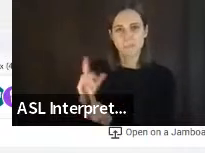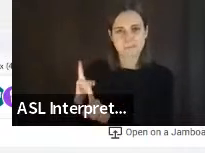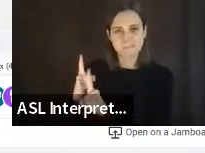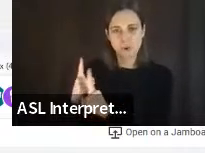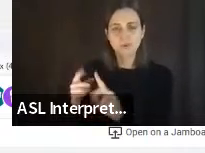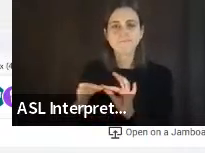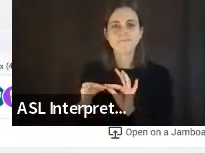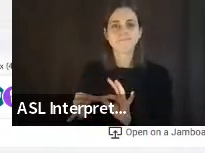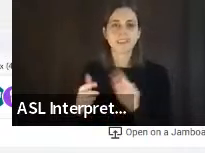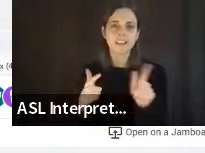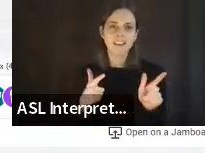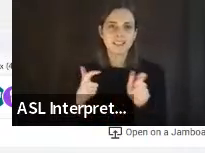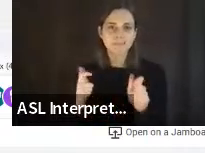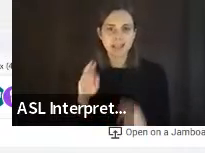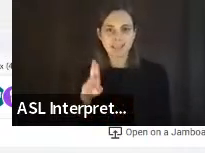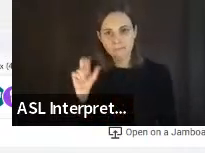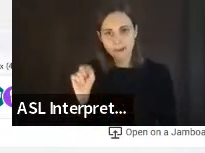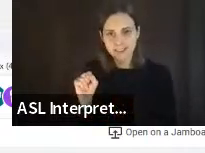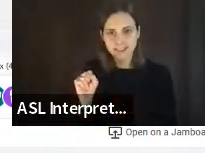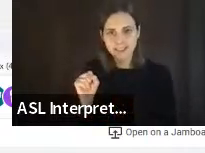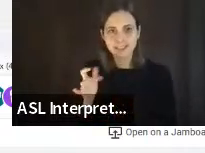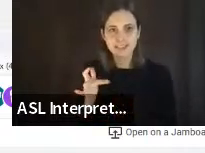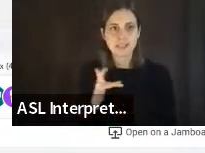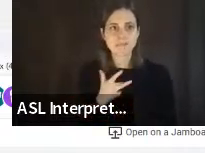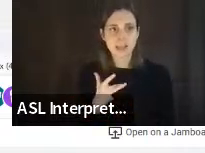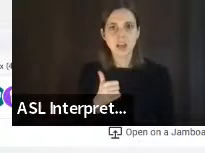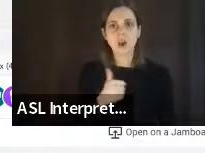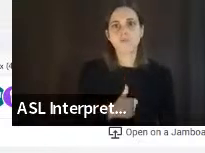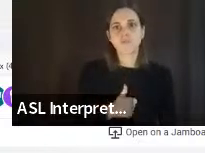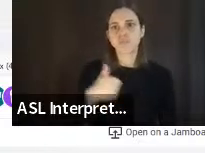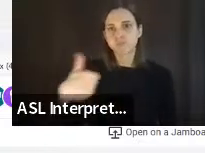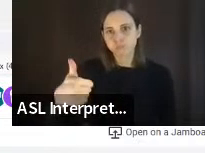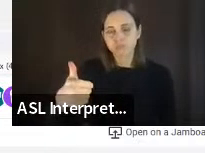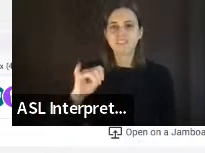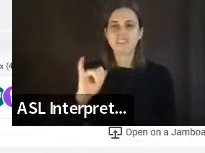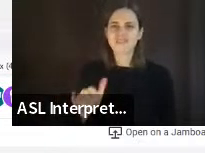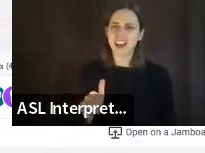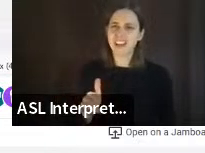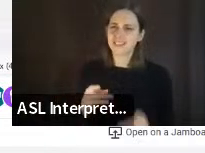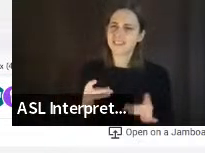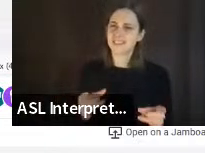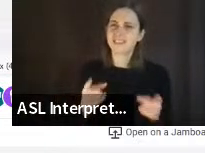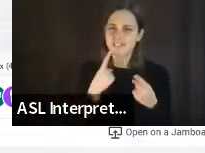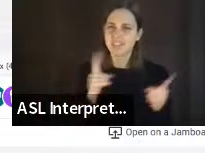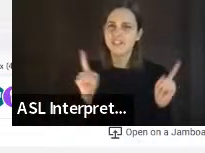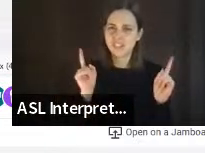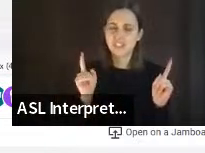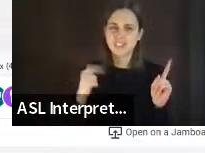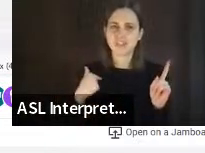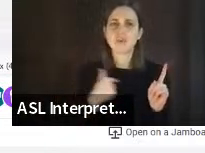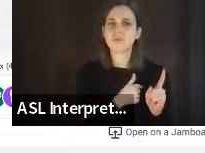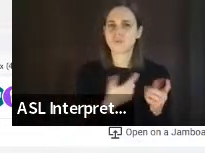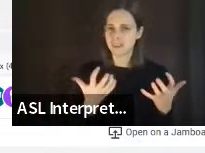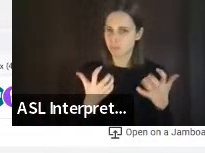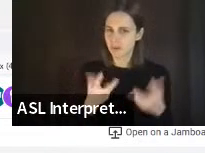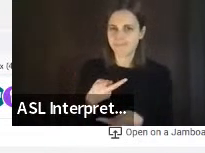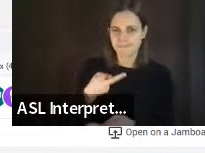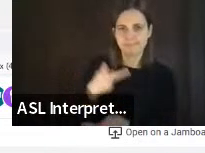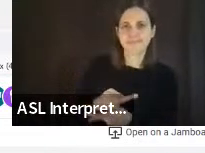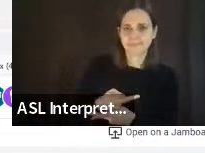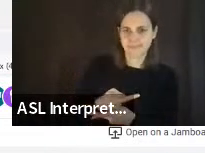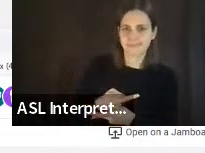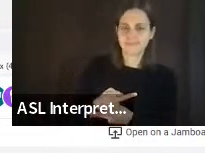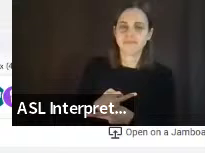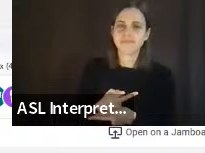who are going from point to point are very efficient, and that we anticipate them staying, and there was a lot of support for